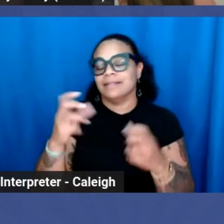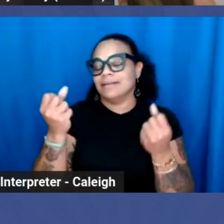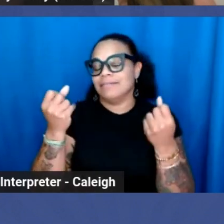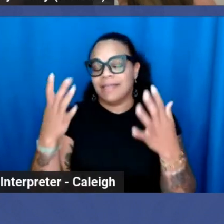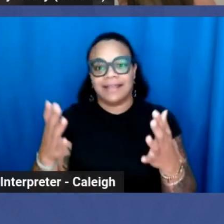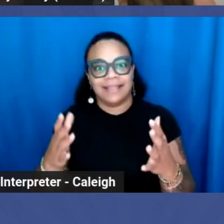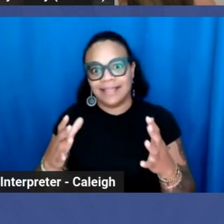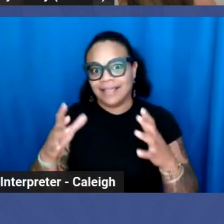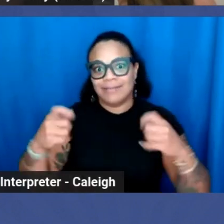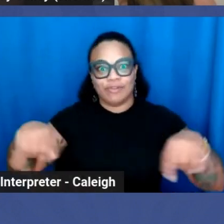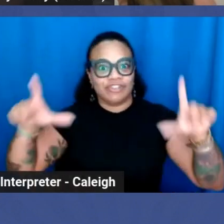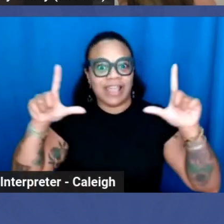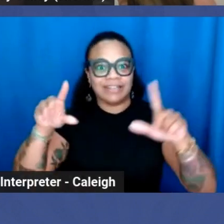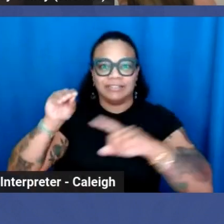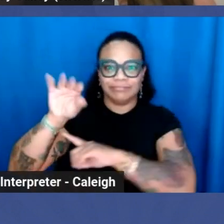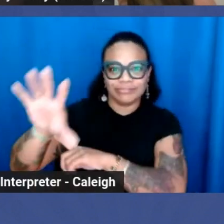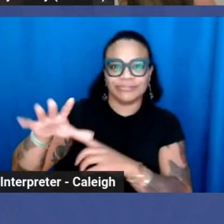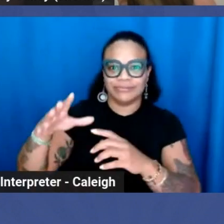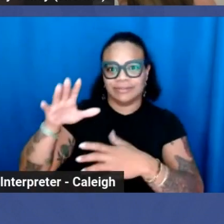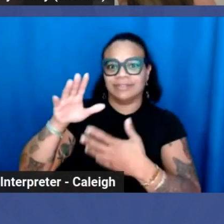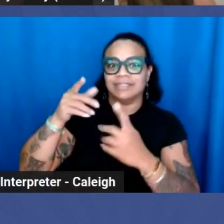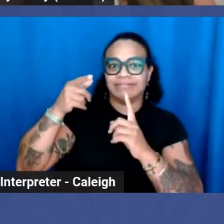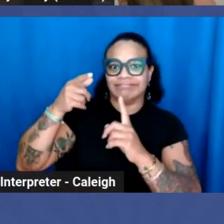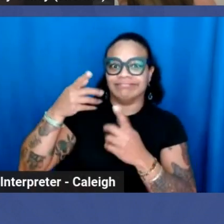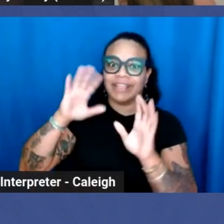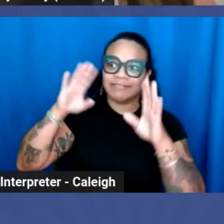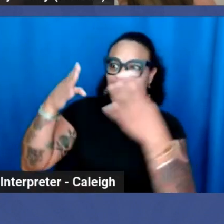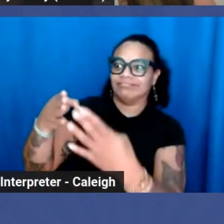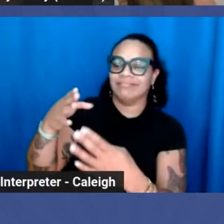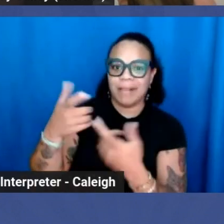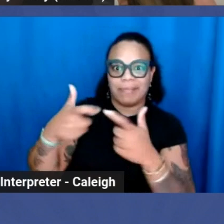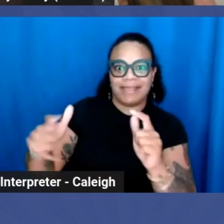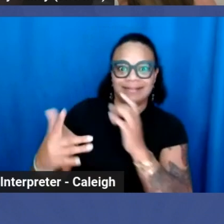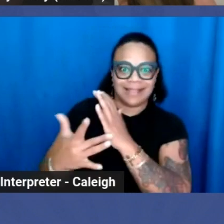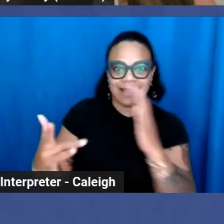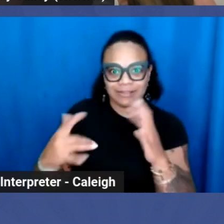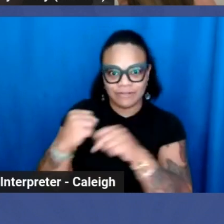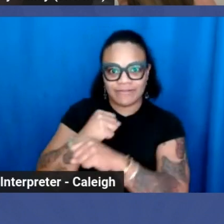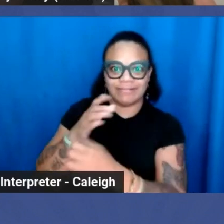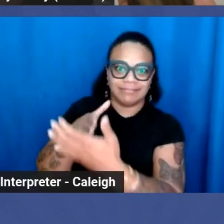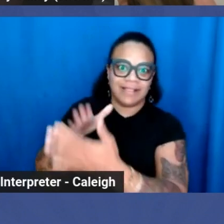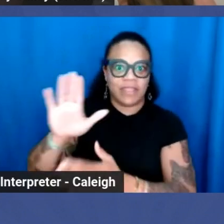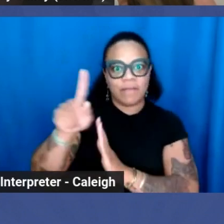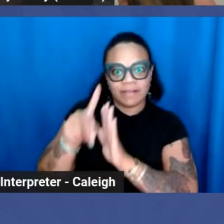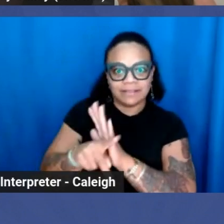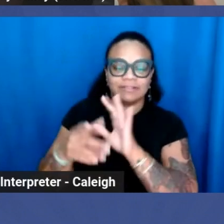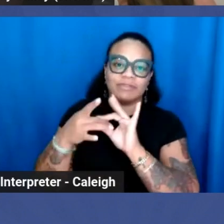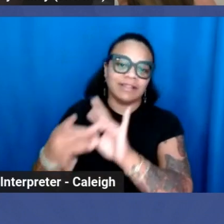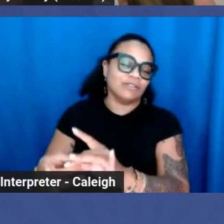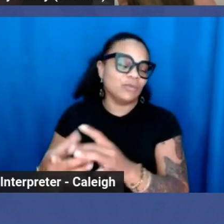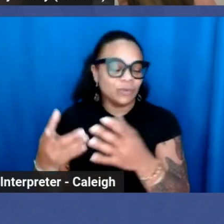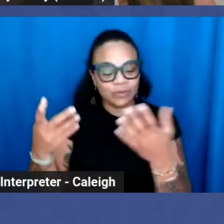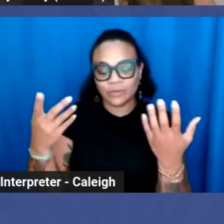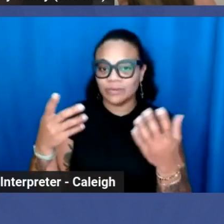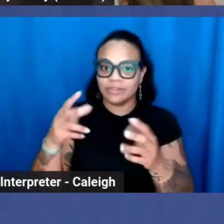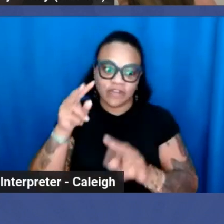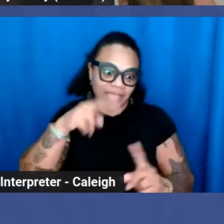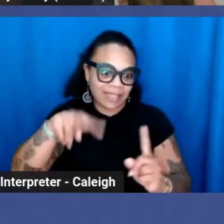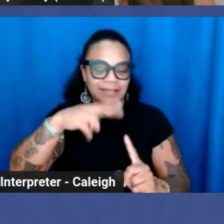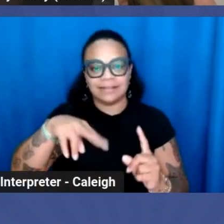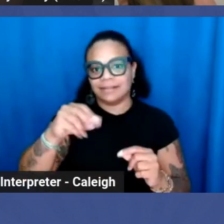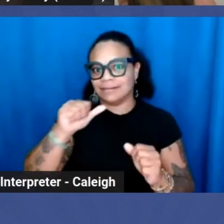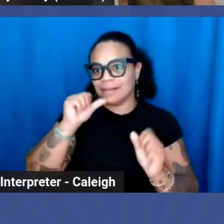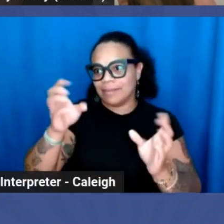tech and fighting, their policies that they have when it comes to surveillance, and then just like not paying attention to what's going